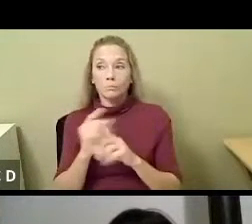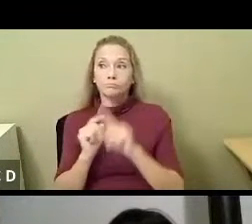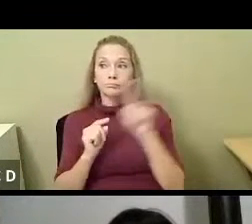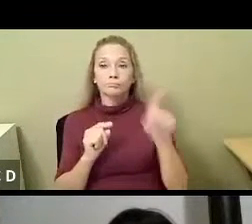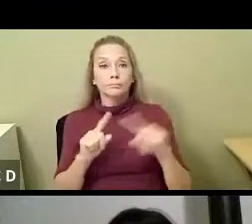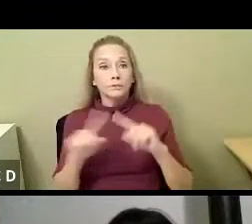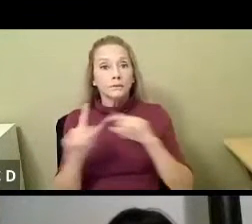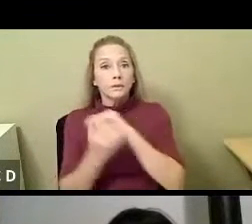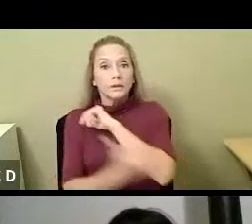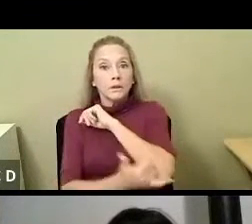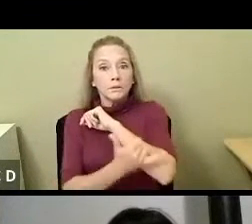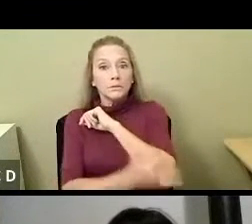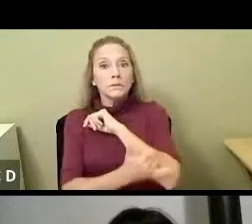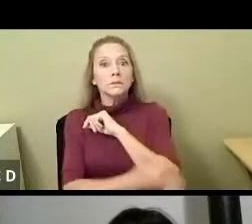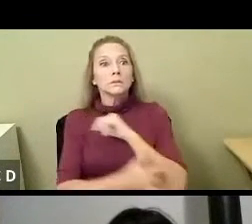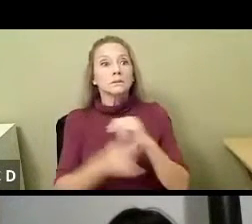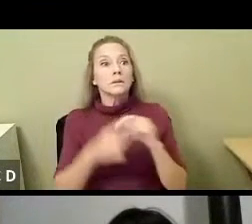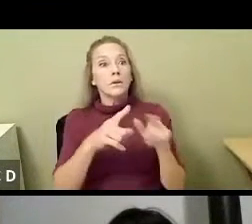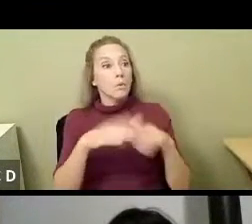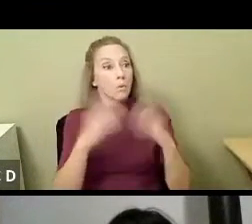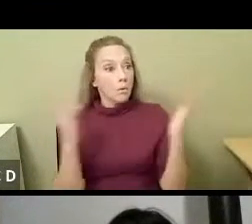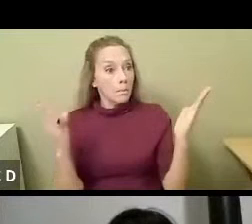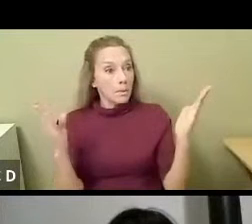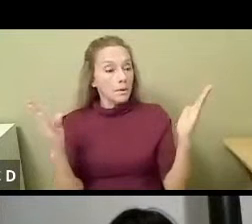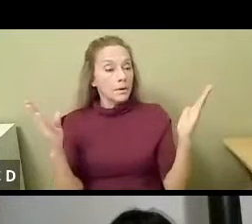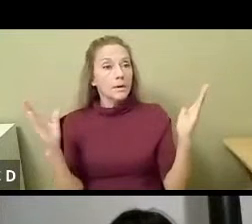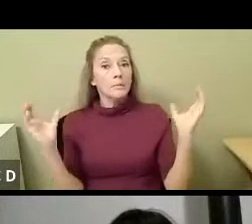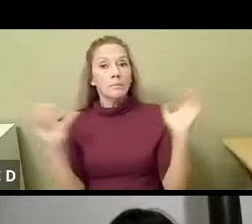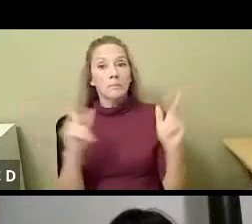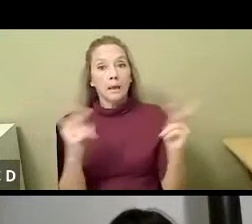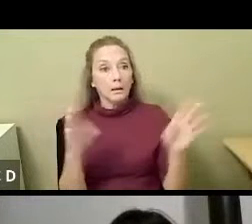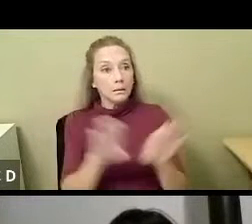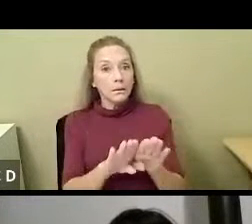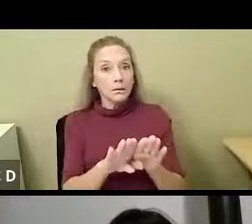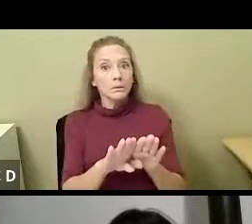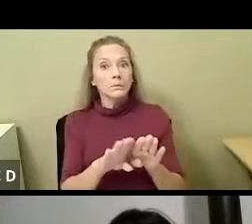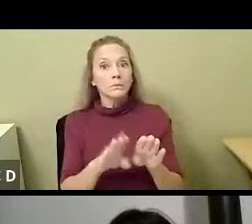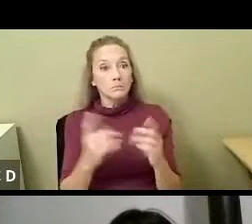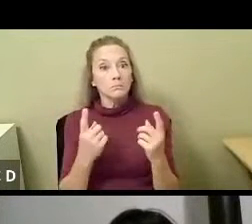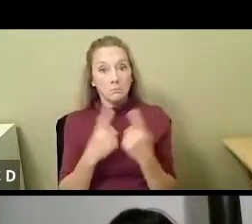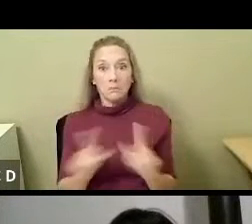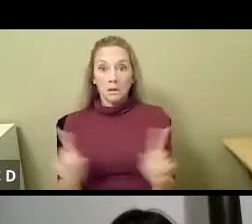the country where they've opened up and had to close back down, it's effective.